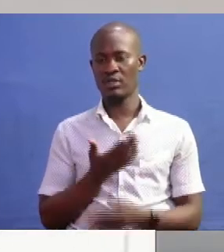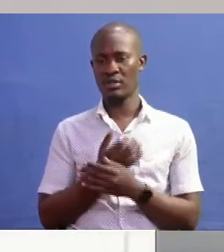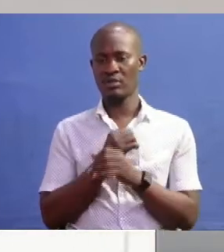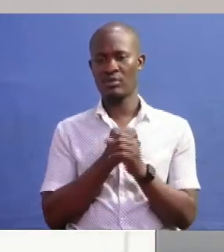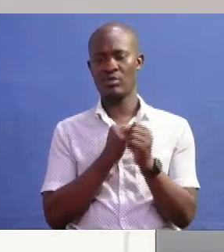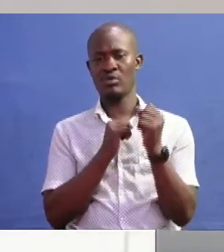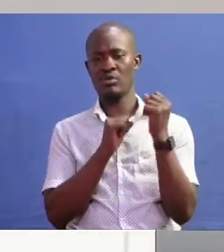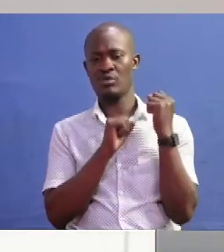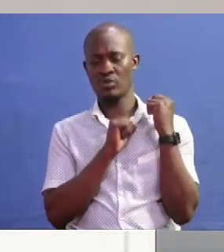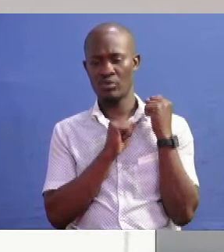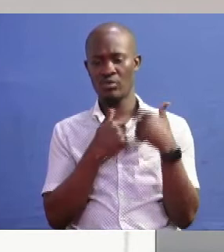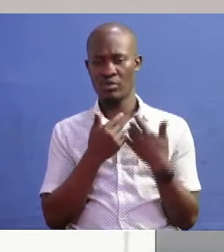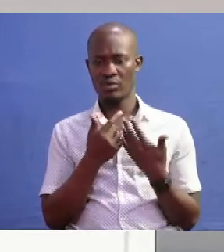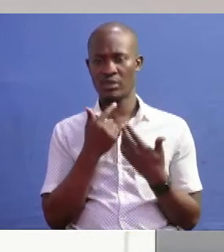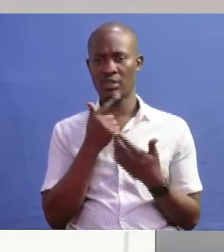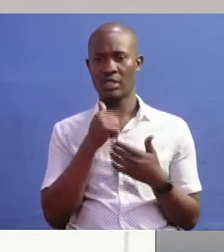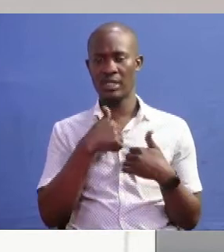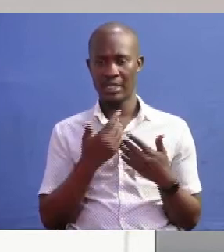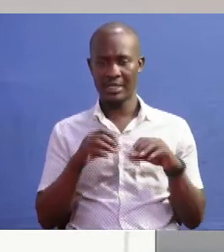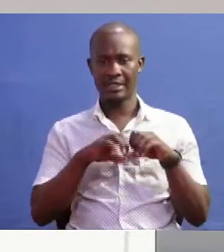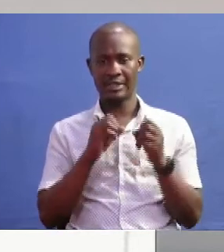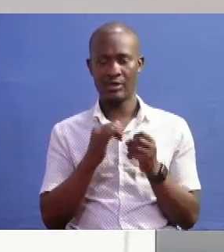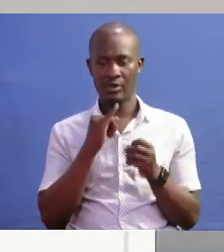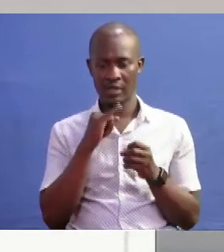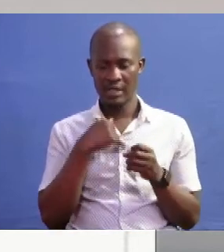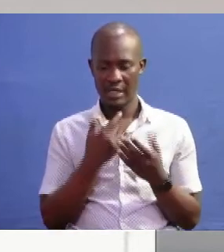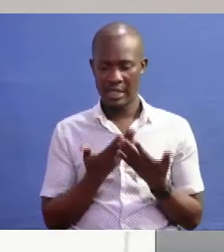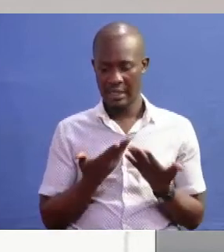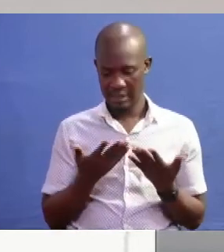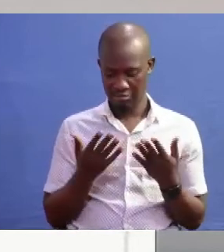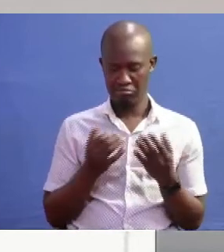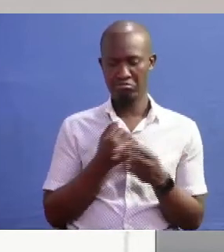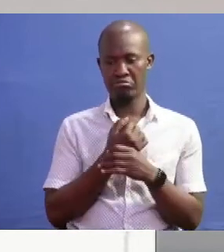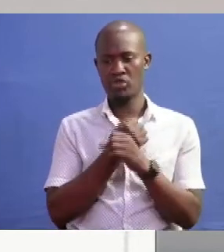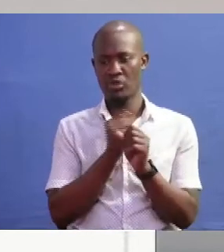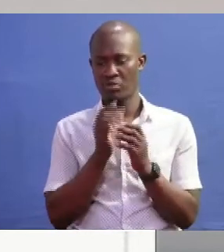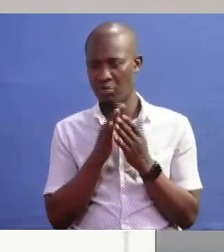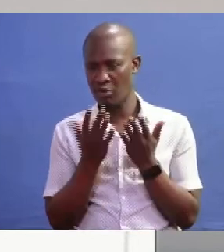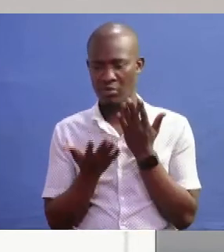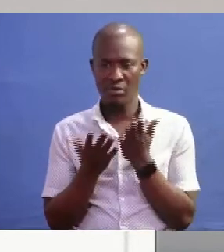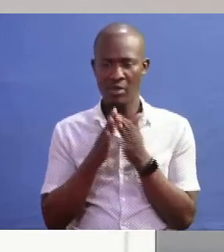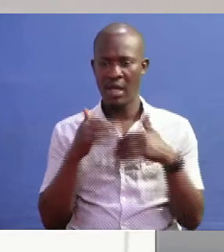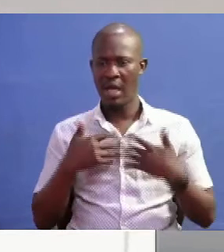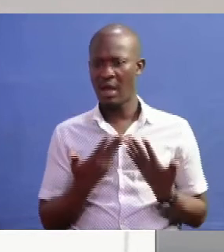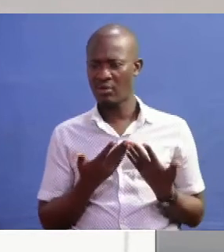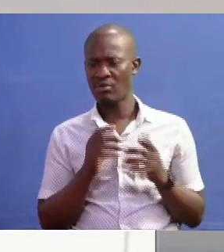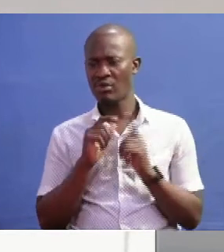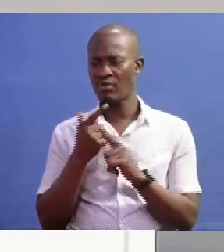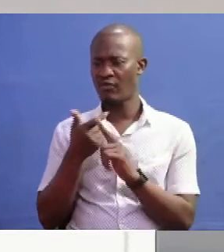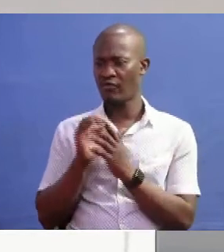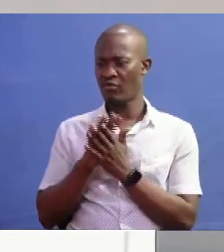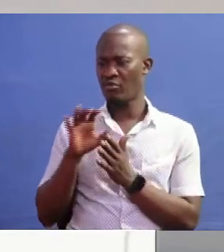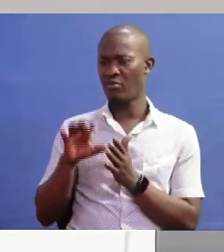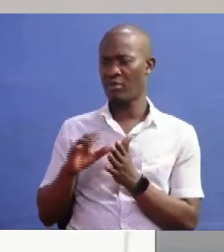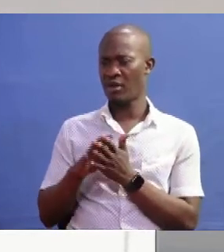you actually recommend that SACCOs is safer as compared to maybe, how do they differ from money market